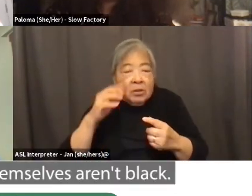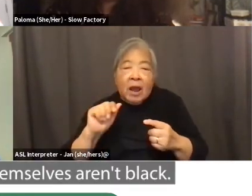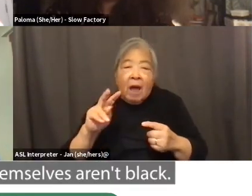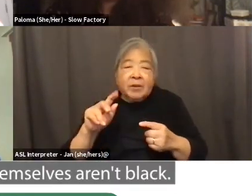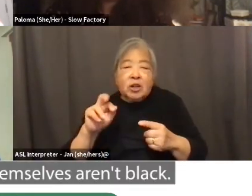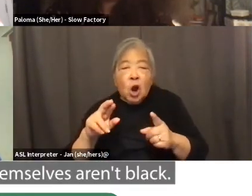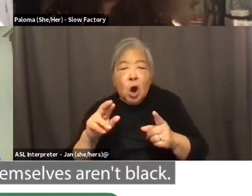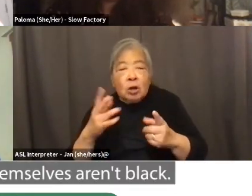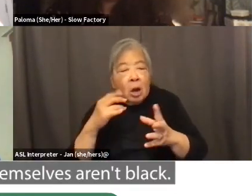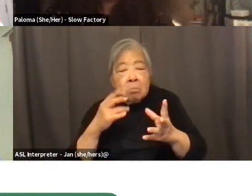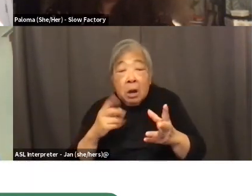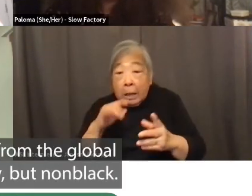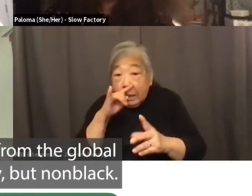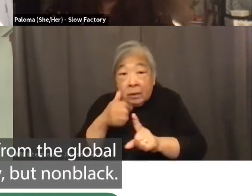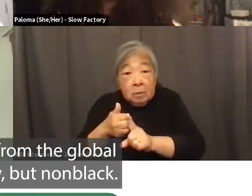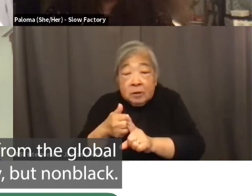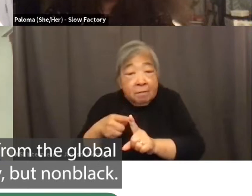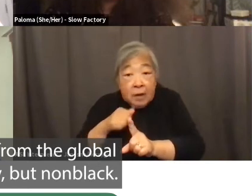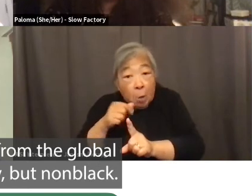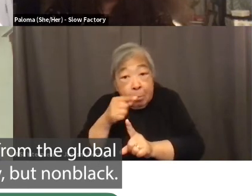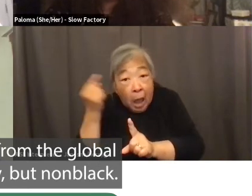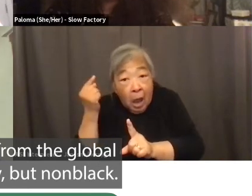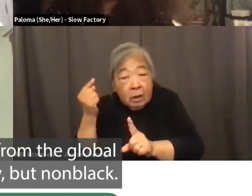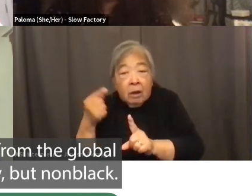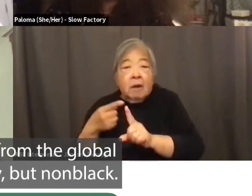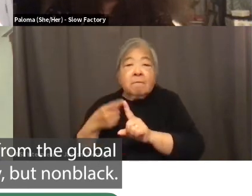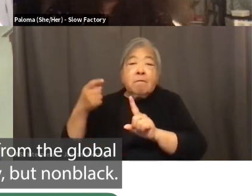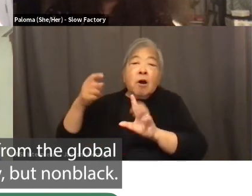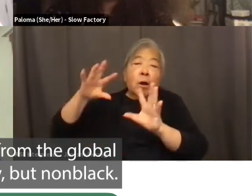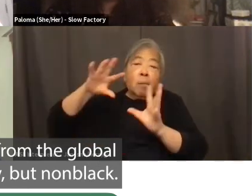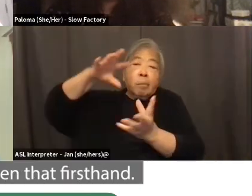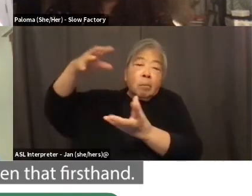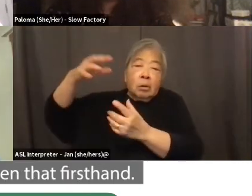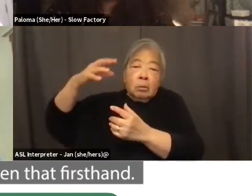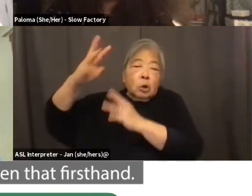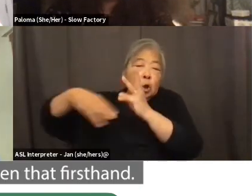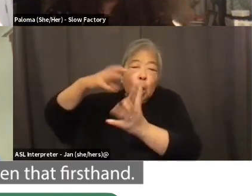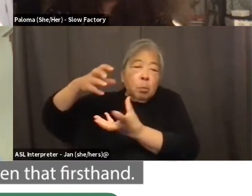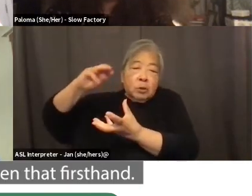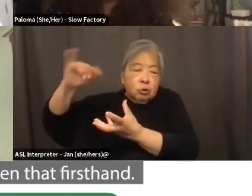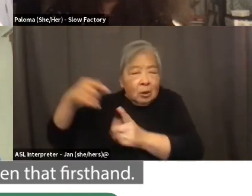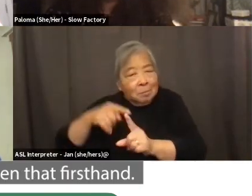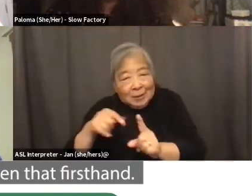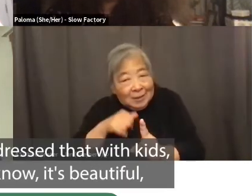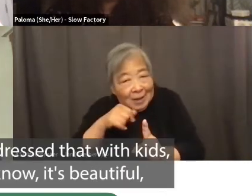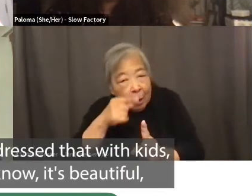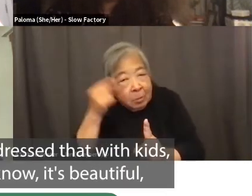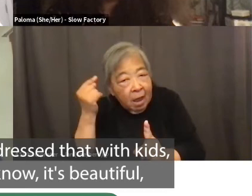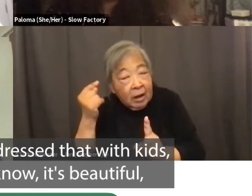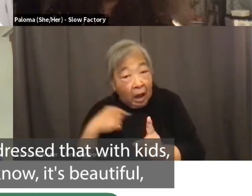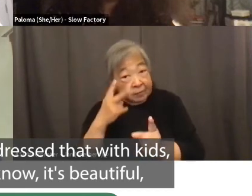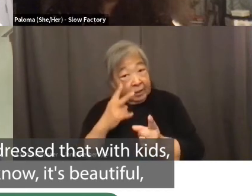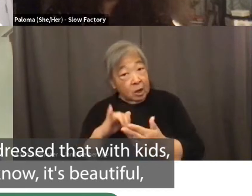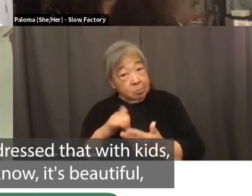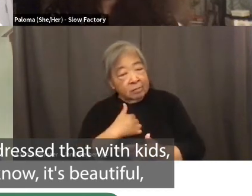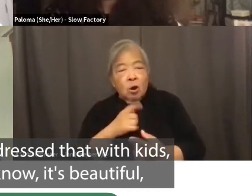kids themselves aren't Black. They're from the global majority, but non-Black. And I've seen that firsthand. And when I addressed